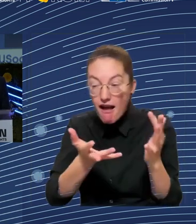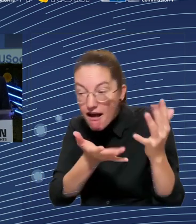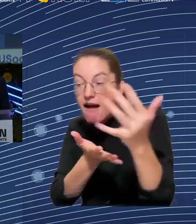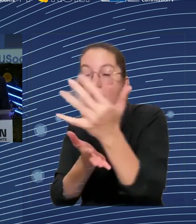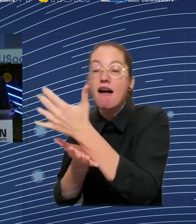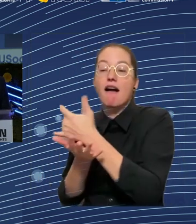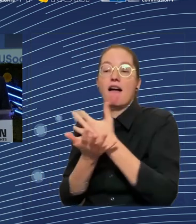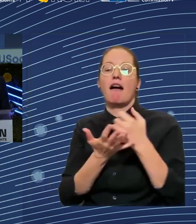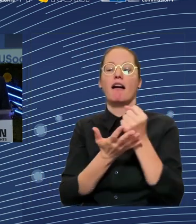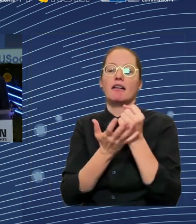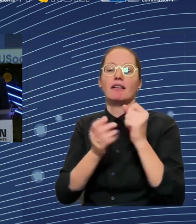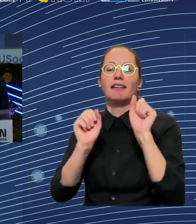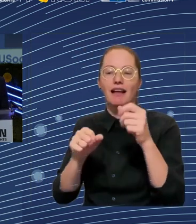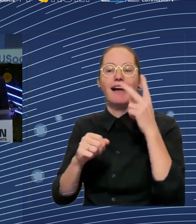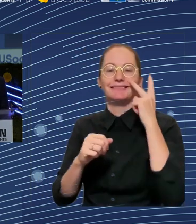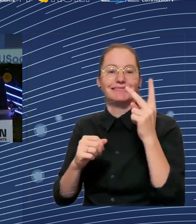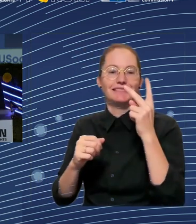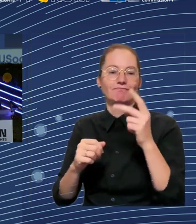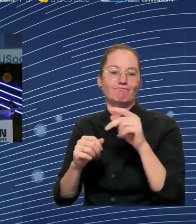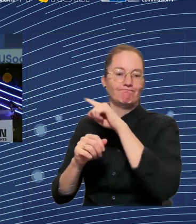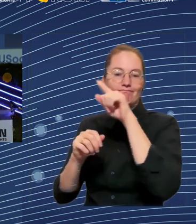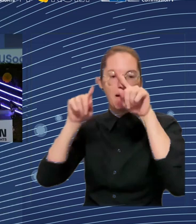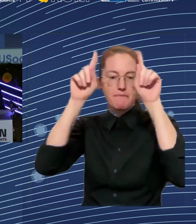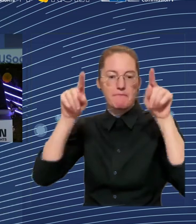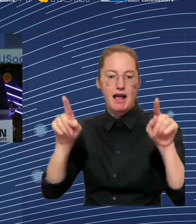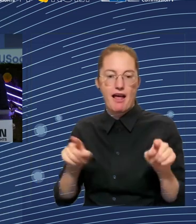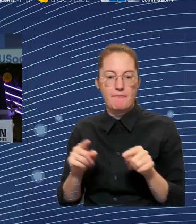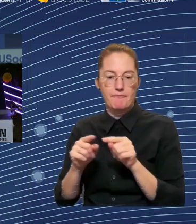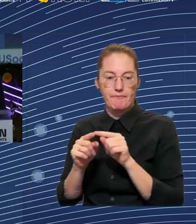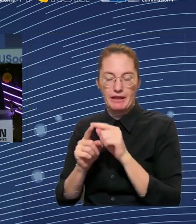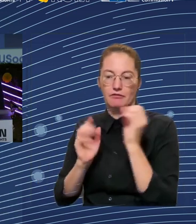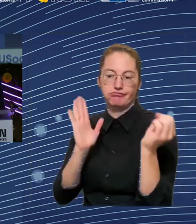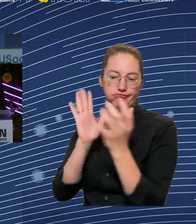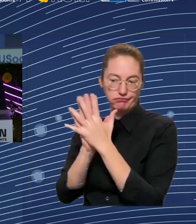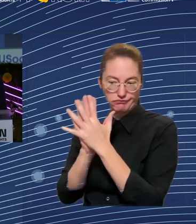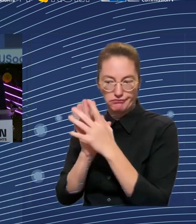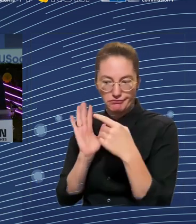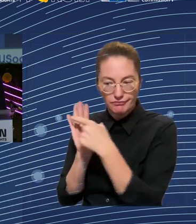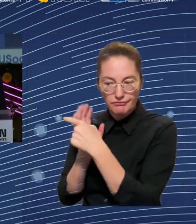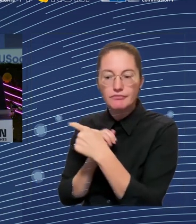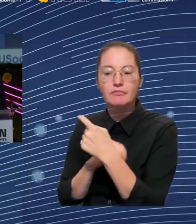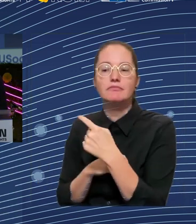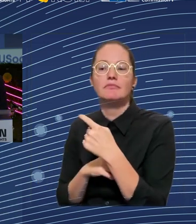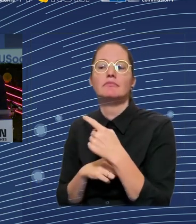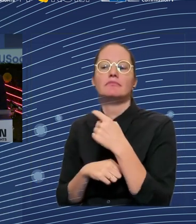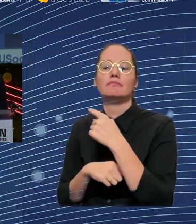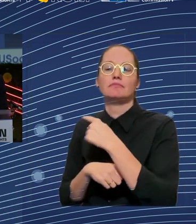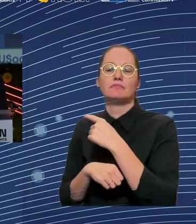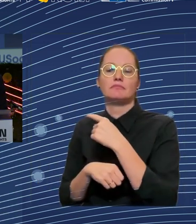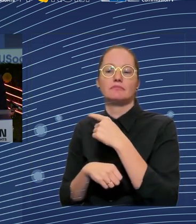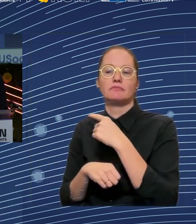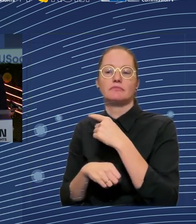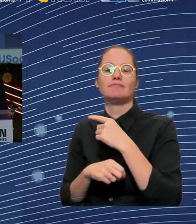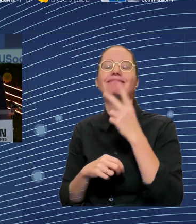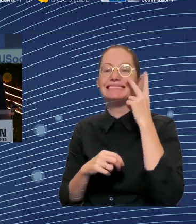childcare provider within a 15-minute walk. The others can't. The situation is much better for driving, but in light